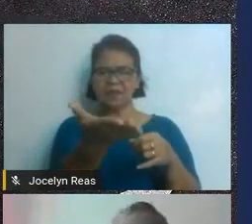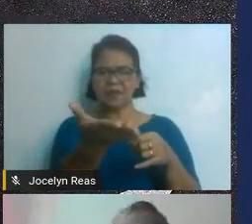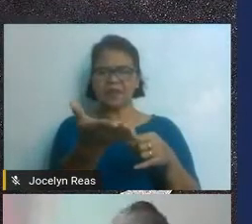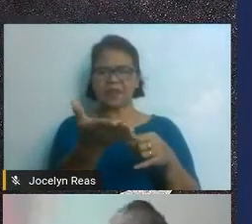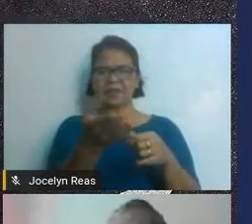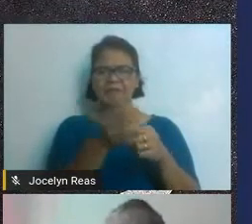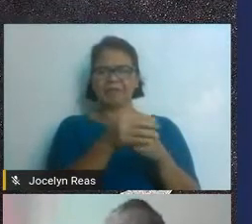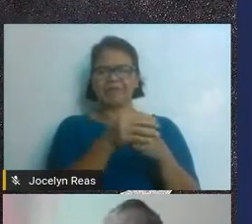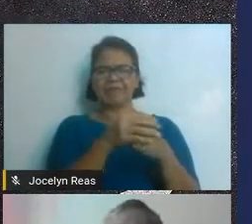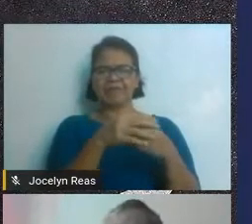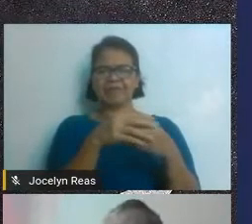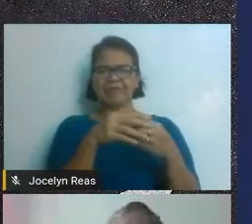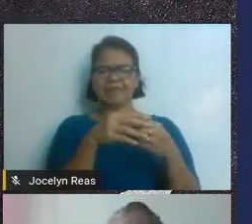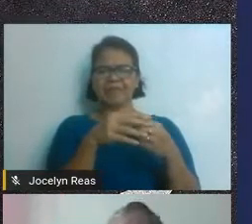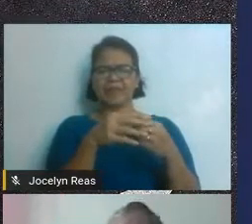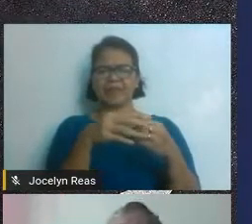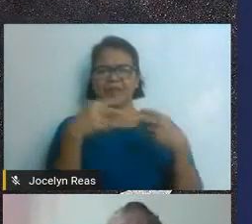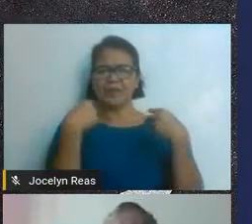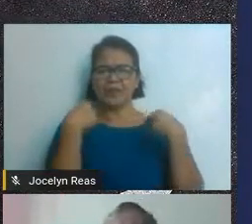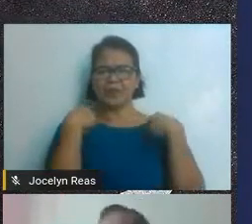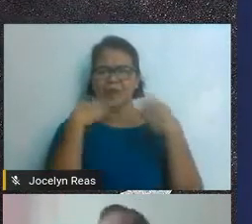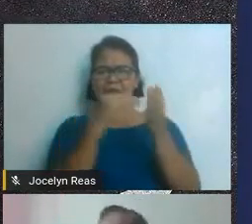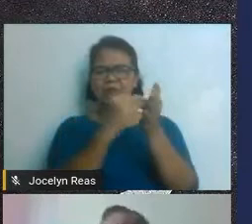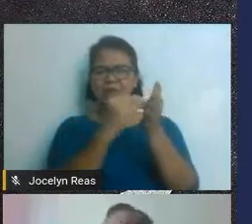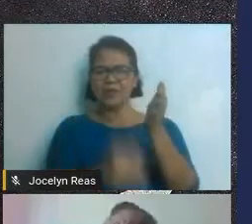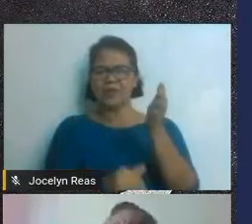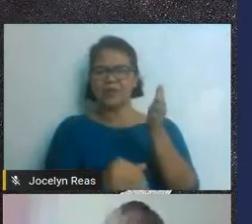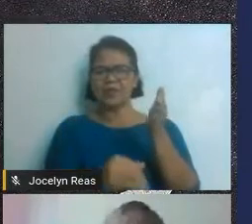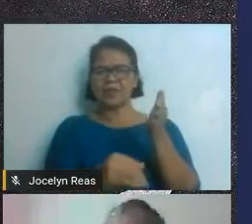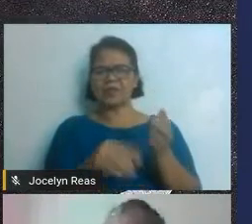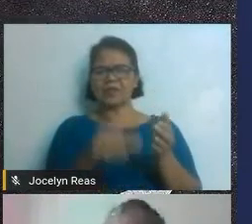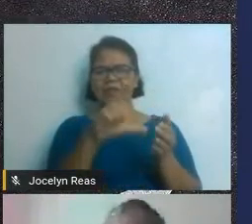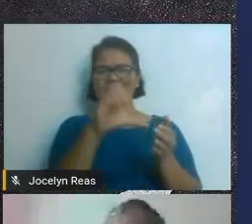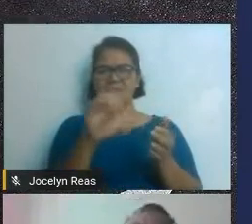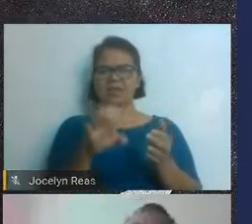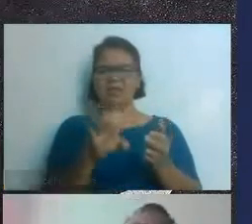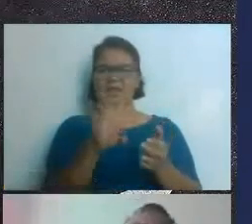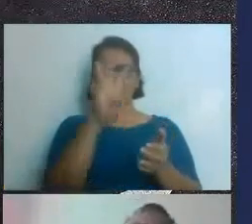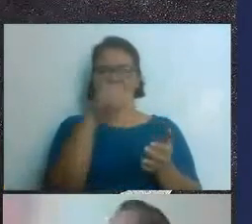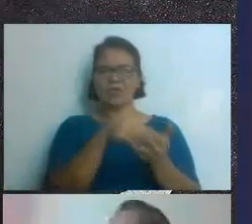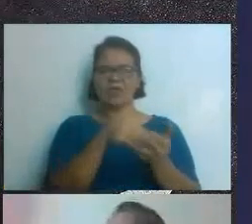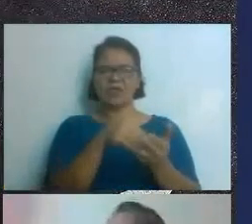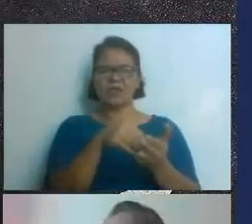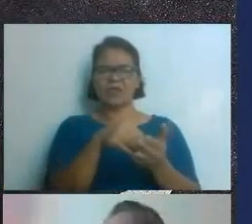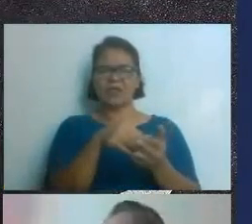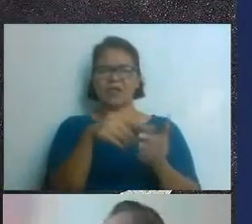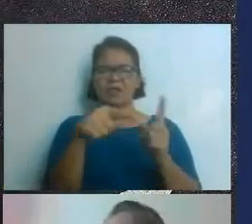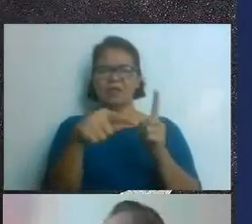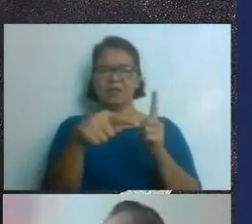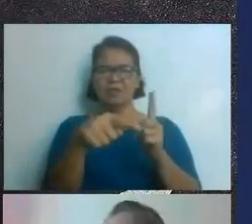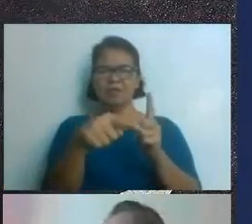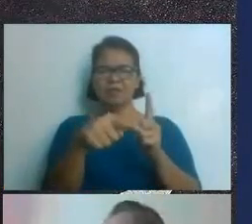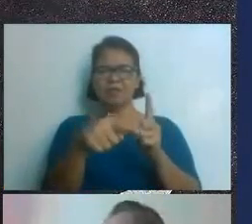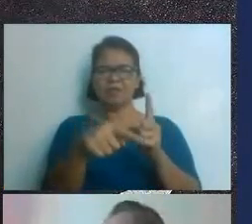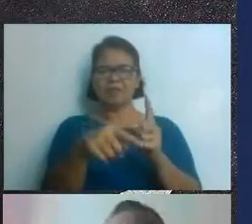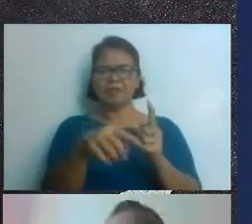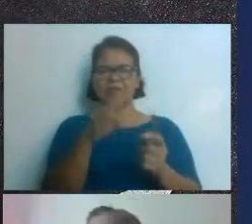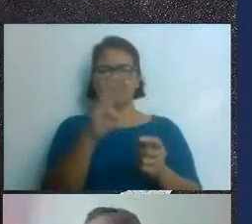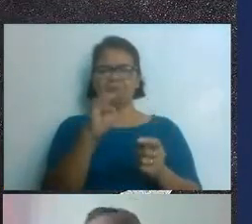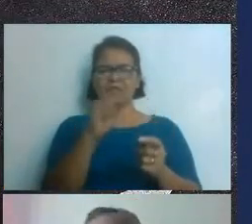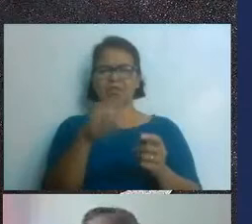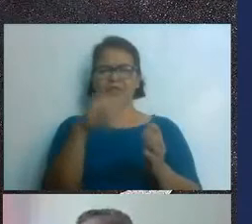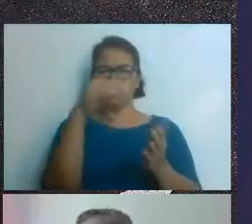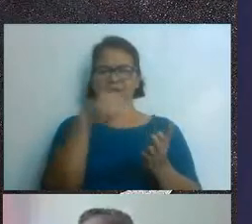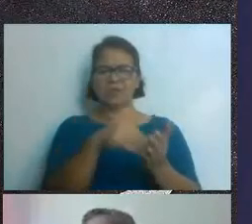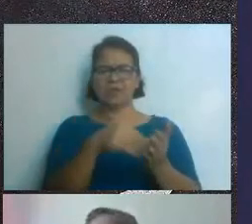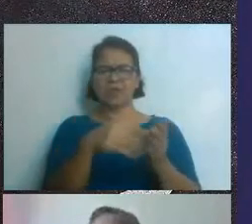we have reduced the competencies from 14,000 plus to 5,600 something, or 60%